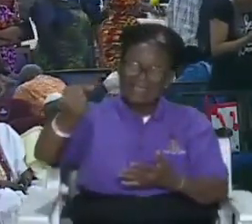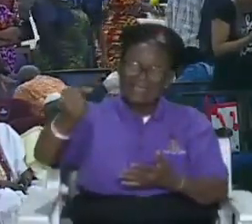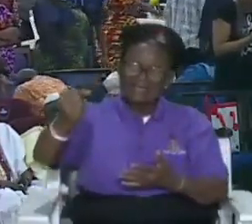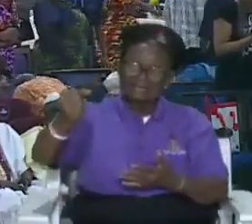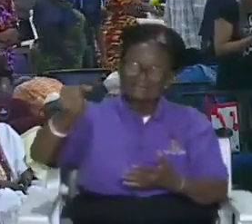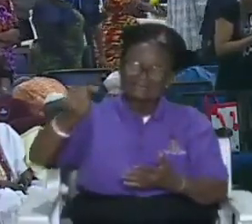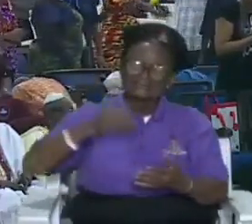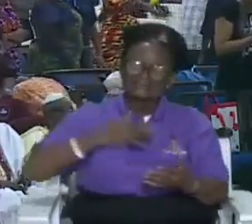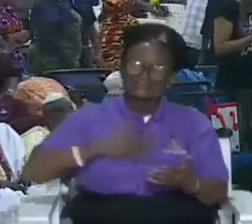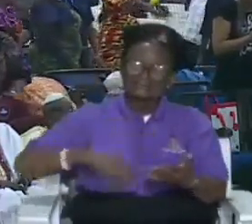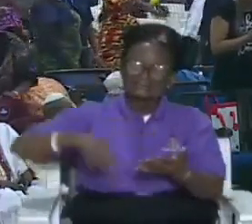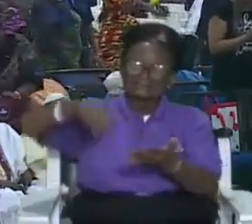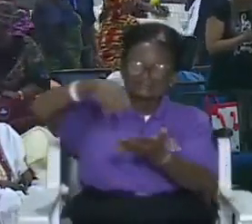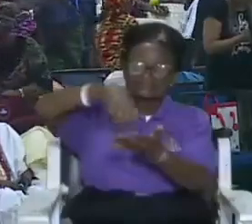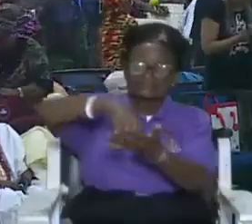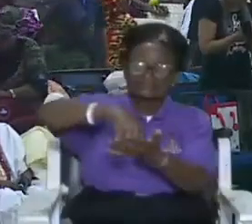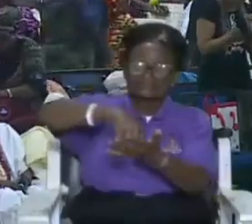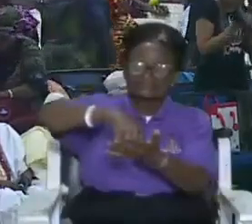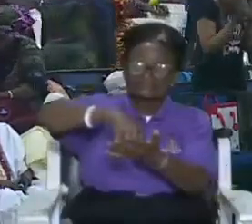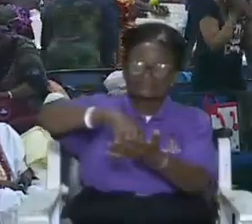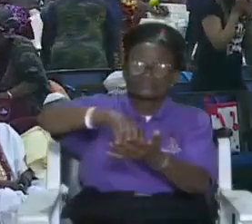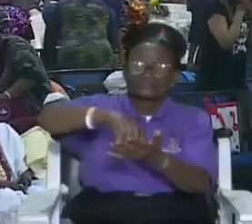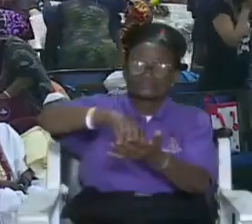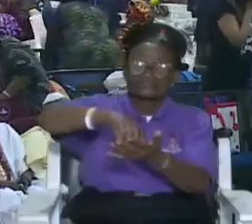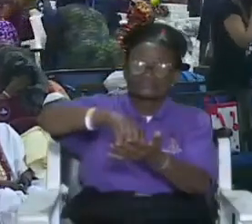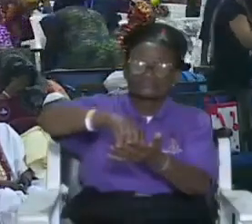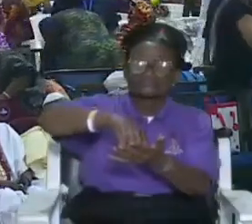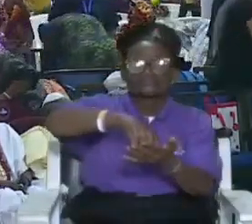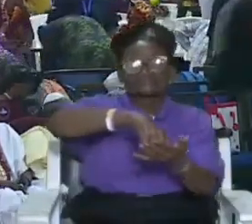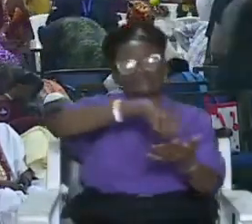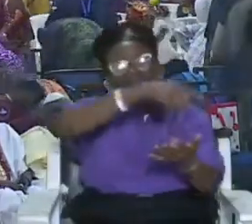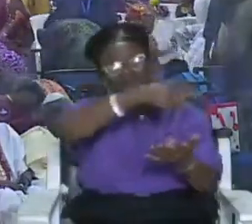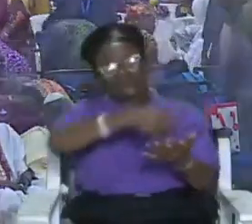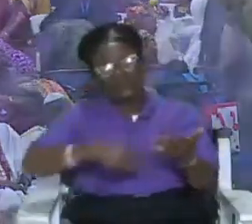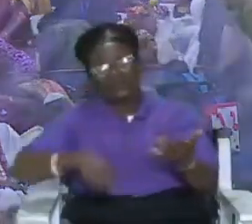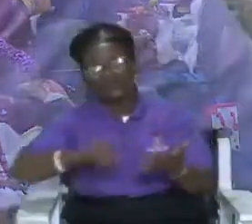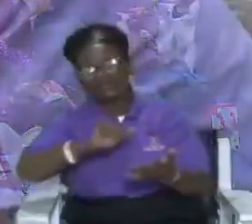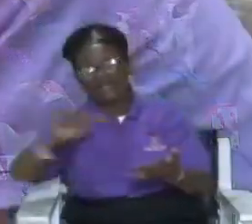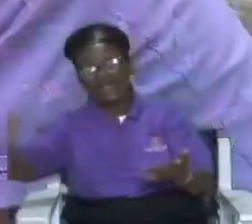What a mighty God we